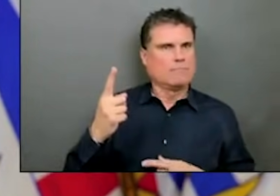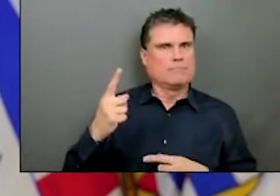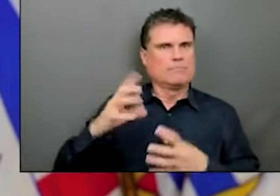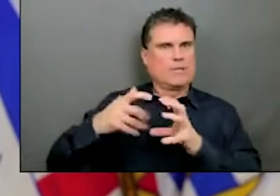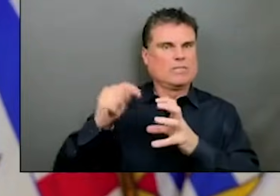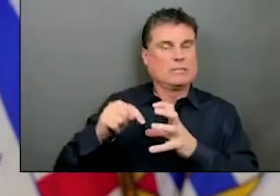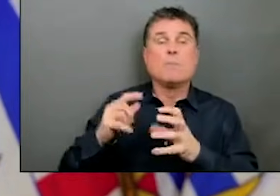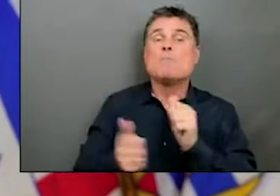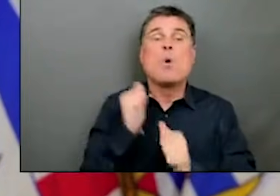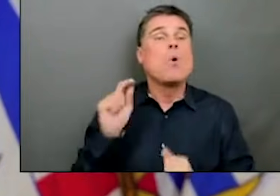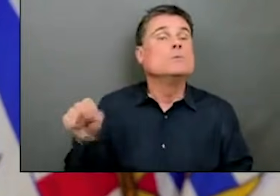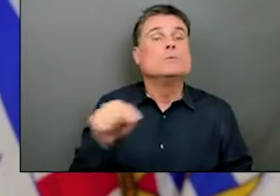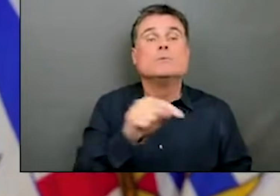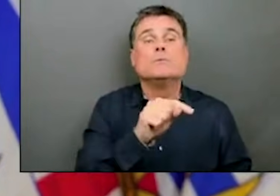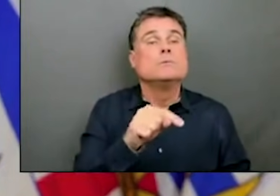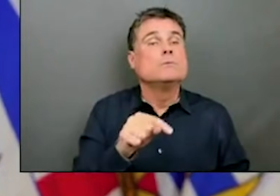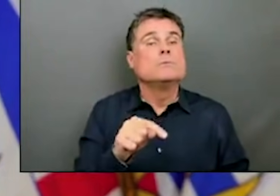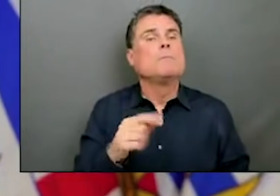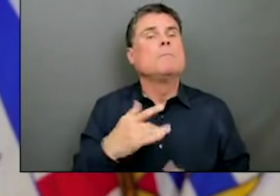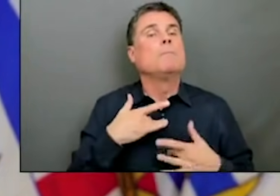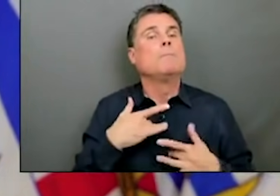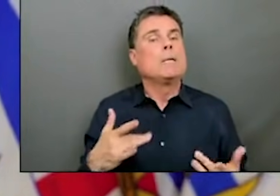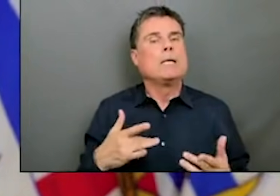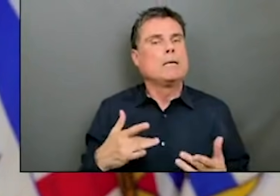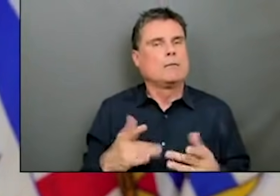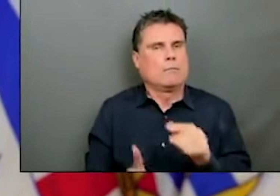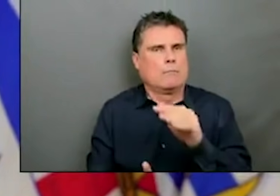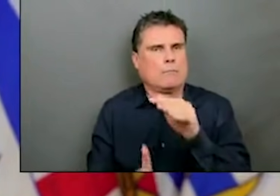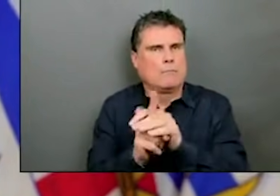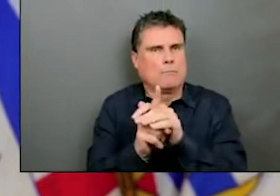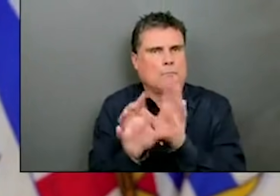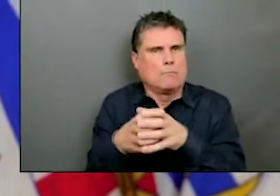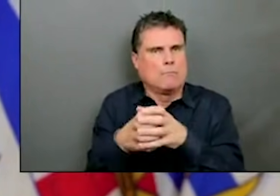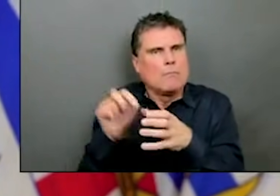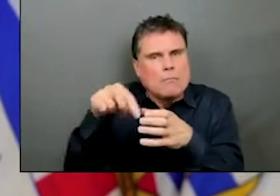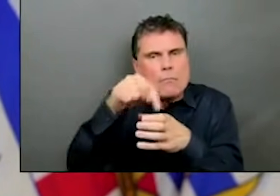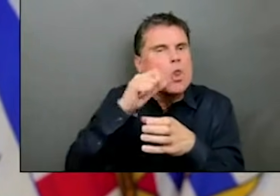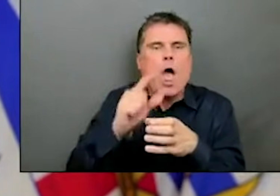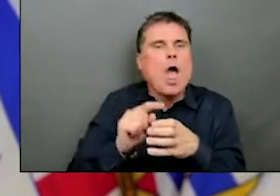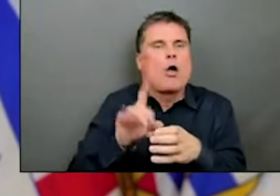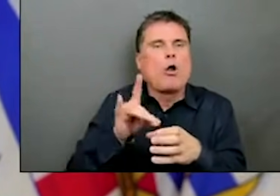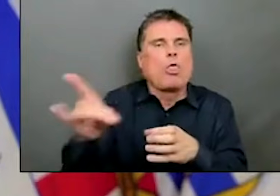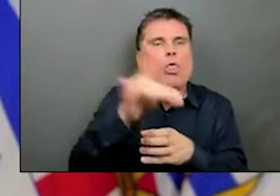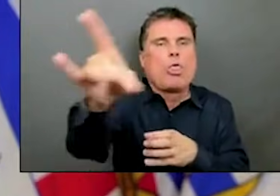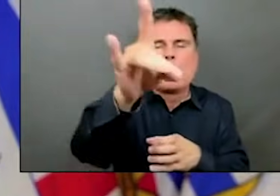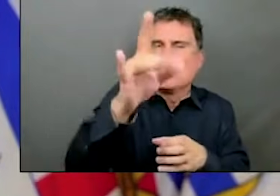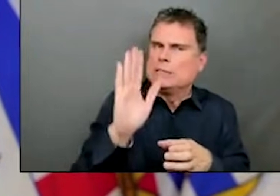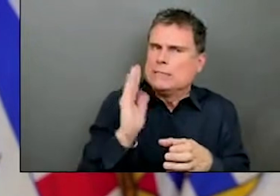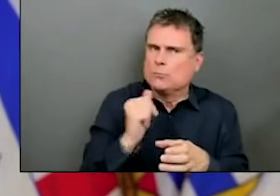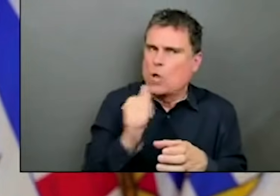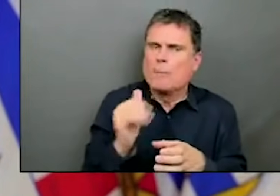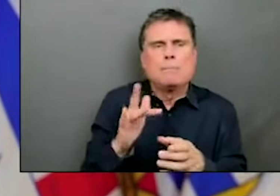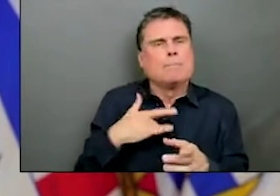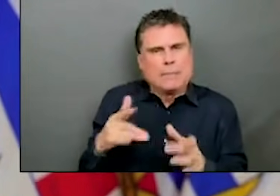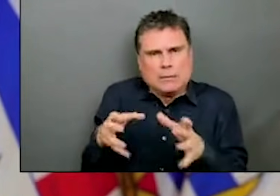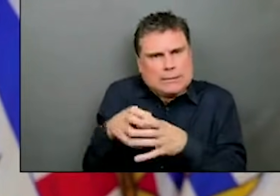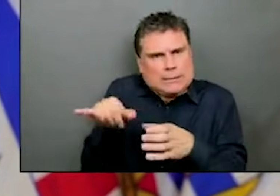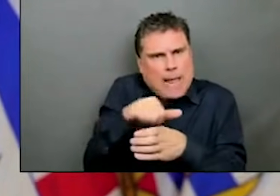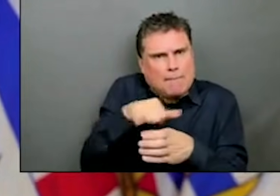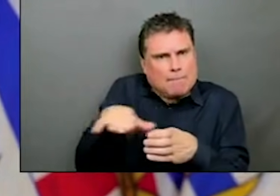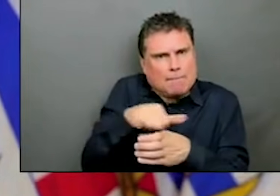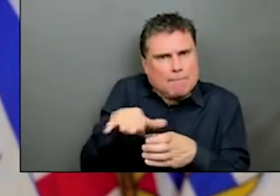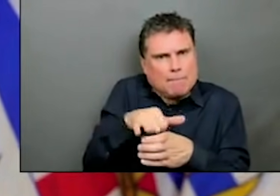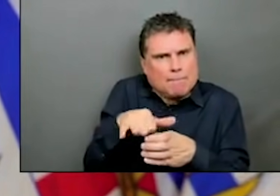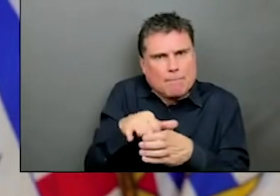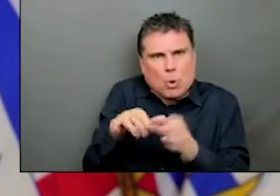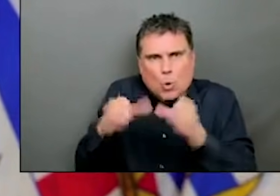are going up, they're clustered together, and they're groups of people who have been transmitting within that group, but we've been able